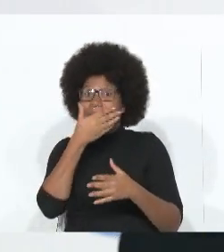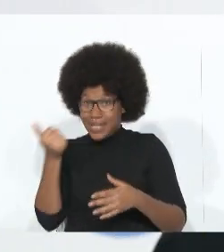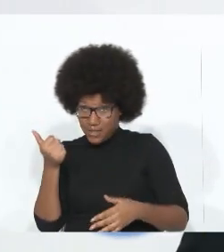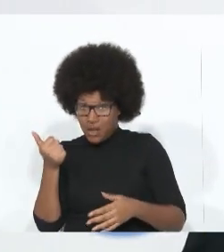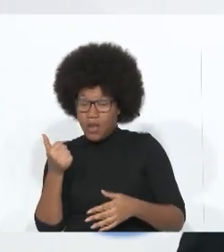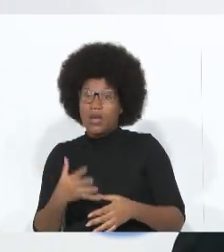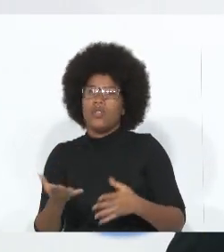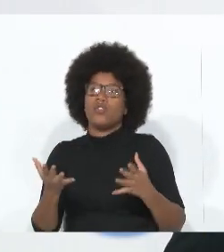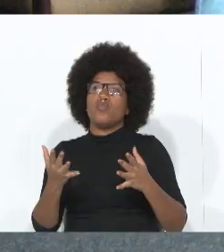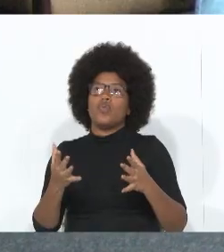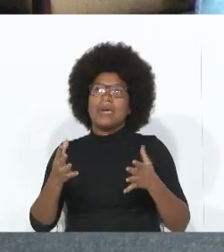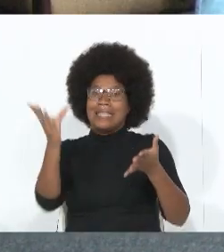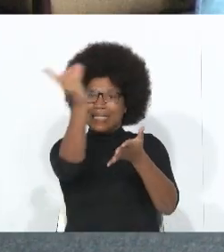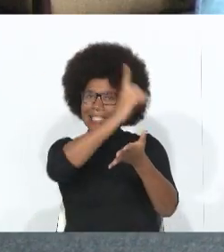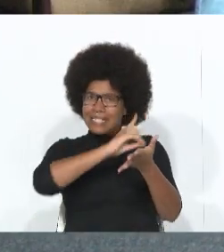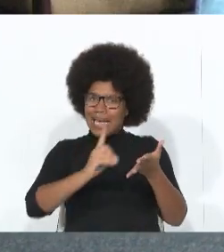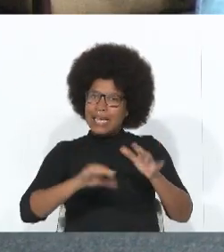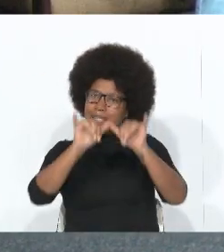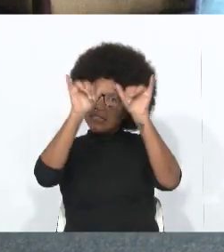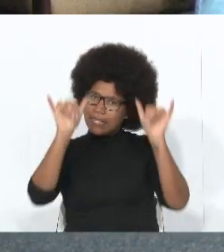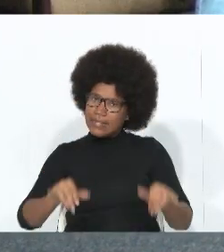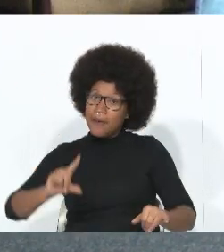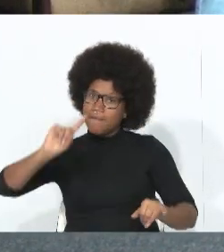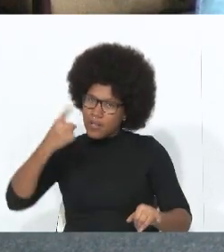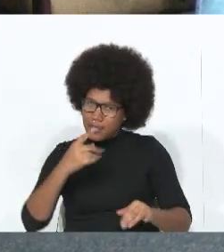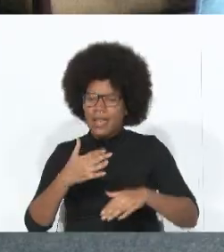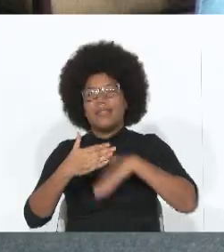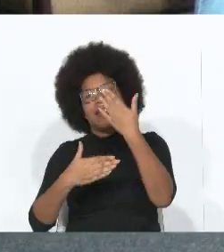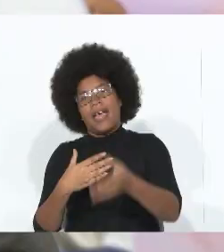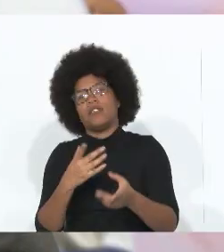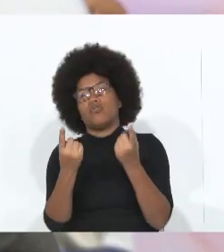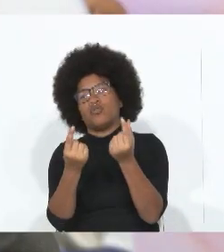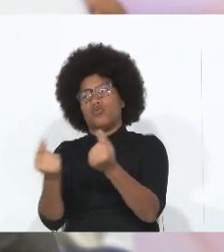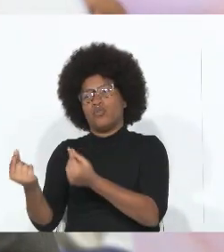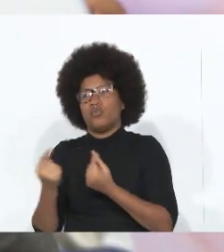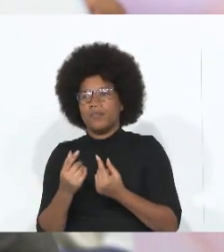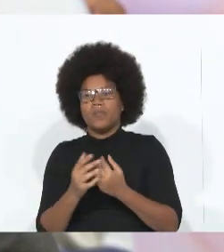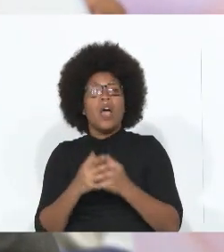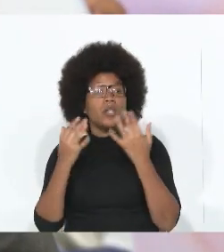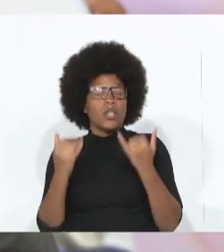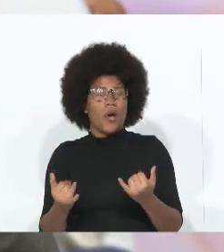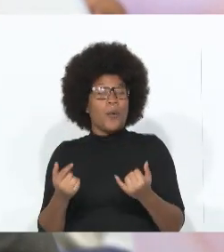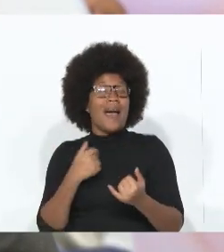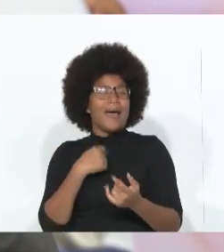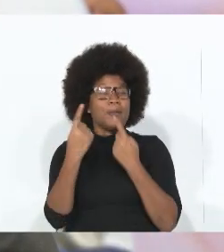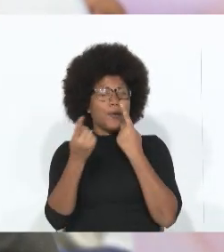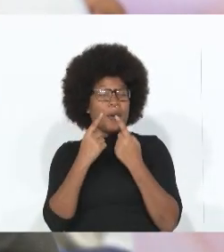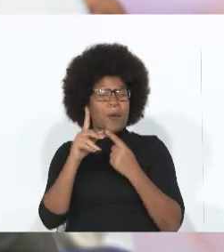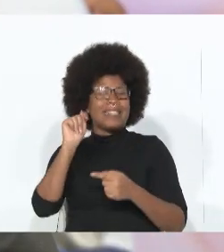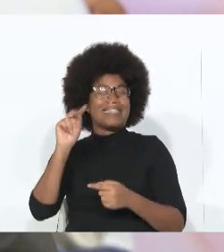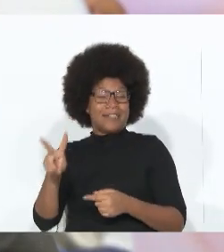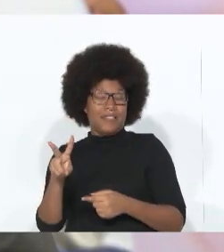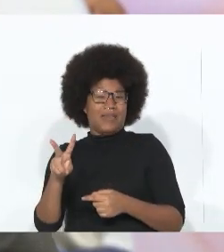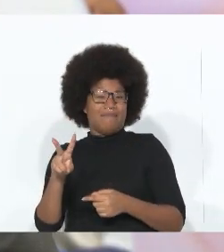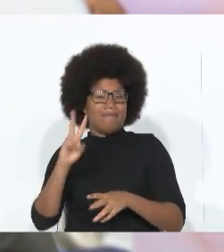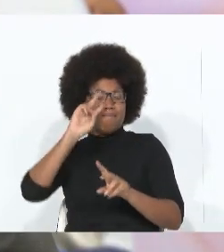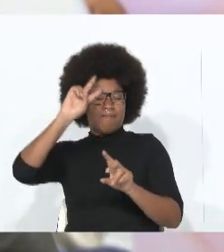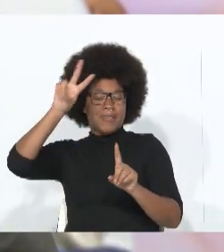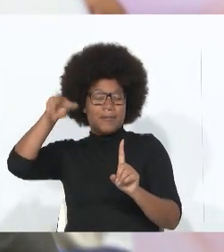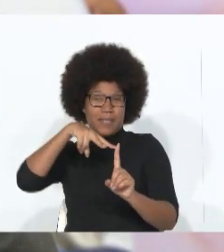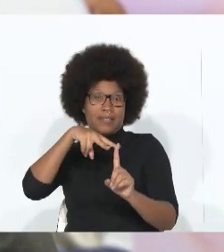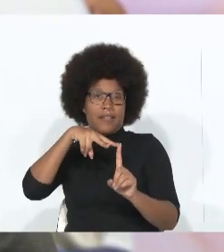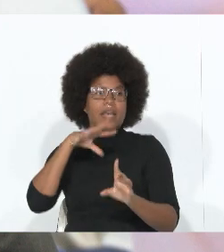build into. So What I want to add to that, and again, I'm speaking from a film and TV perspective. Even if you have a